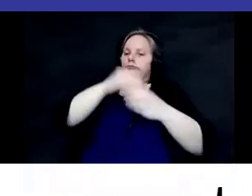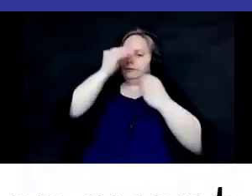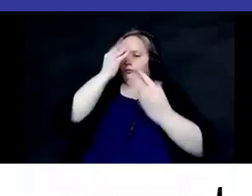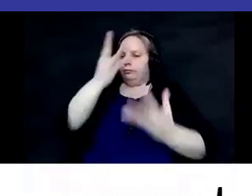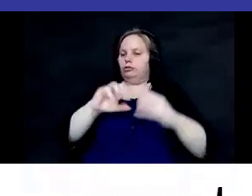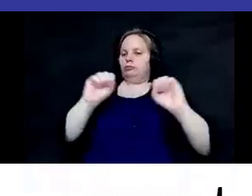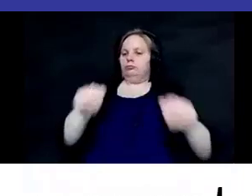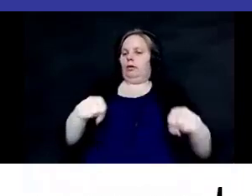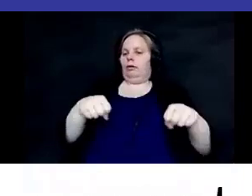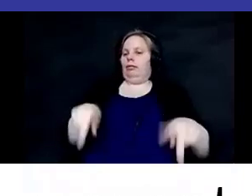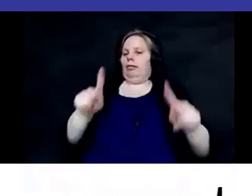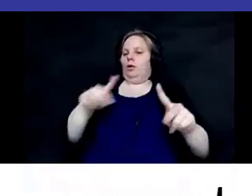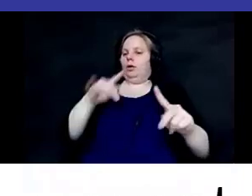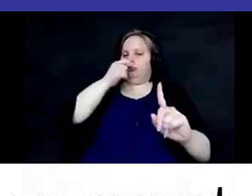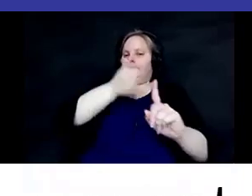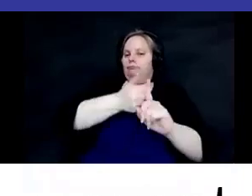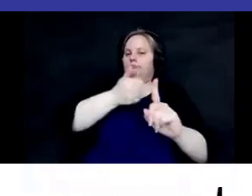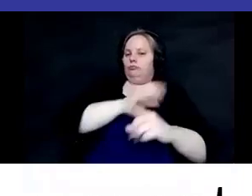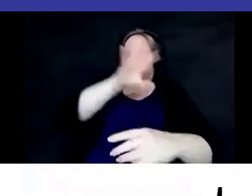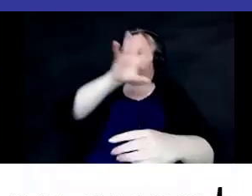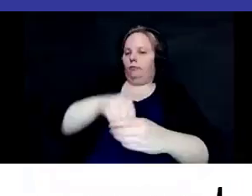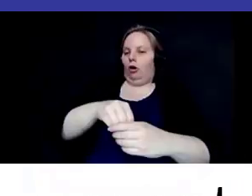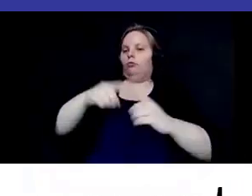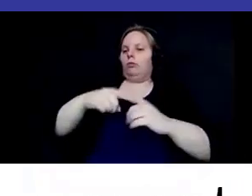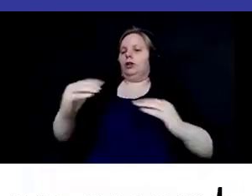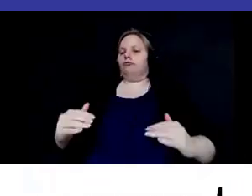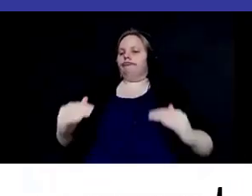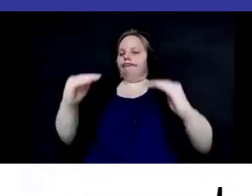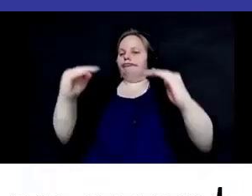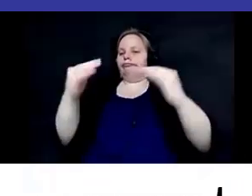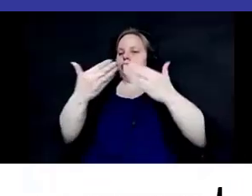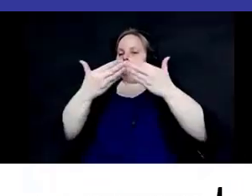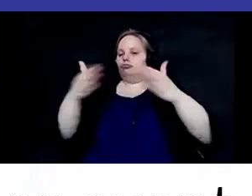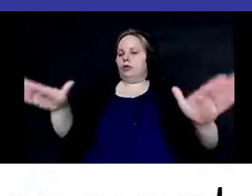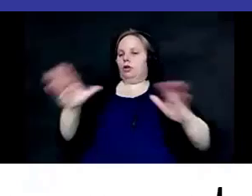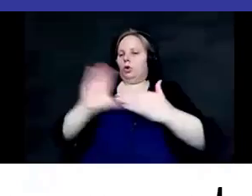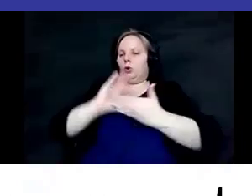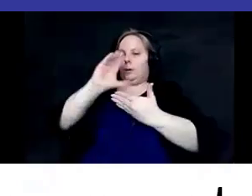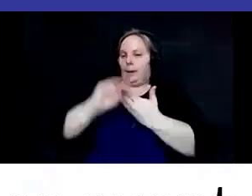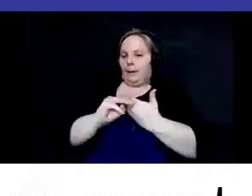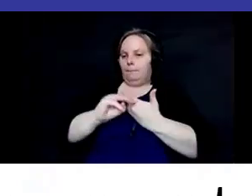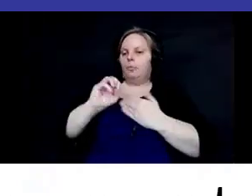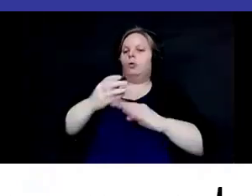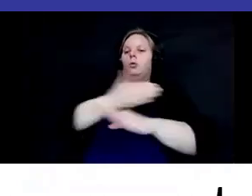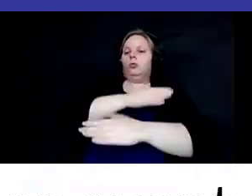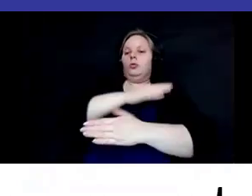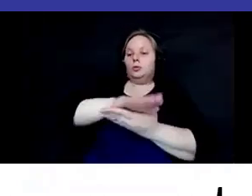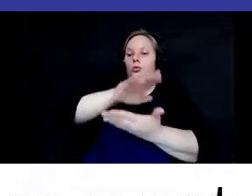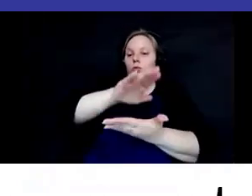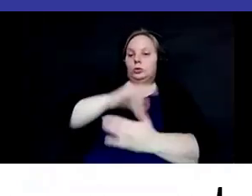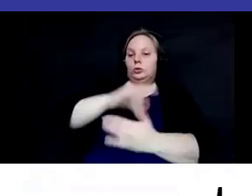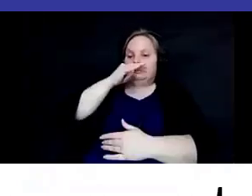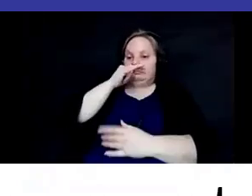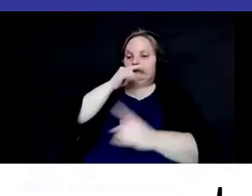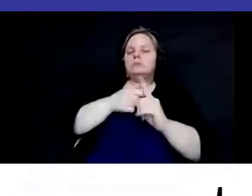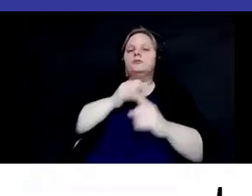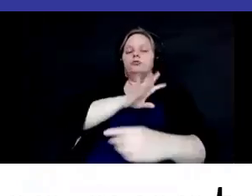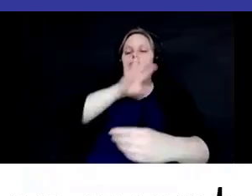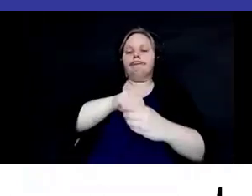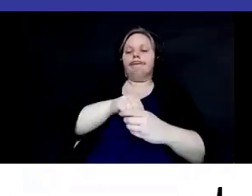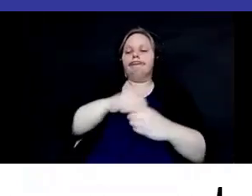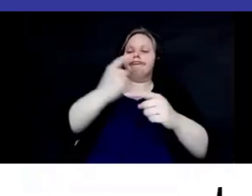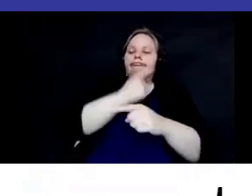be involved in and progress in the general curriculum, or for preschool children to participate in